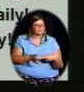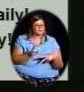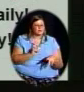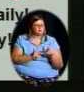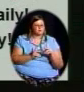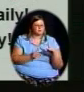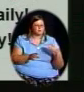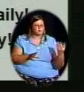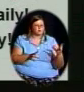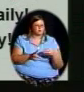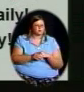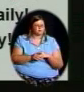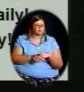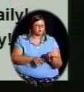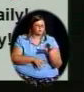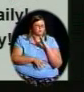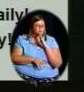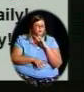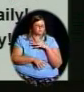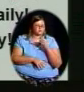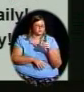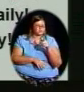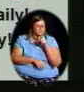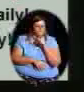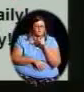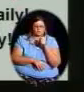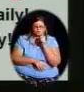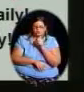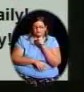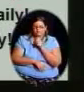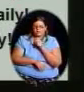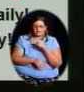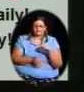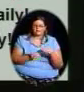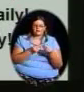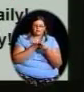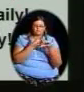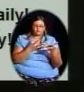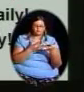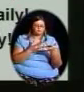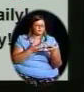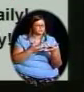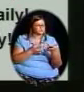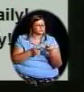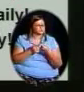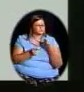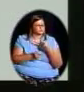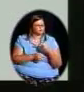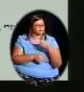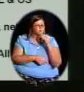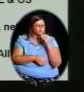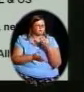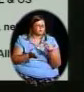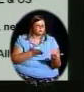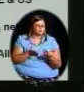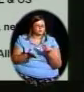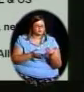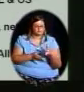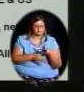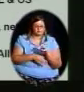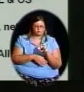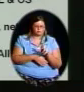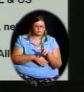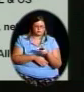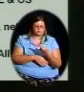either breakfasts or lunches on a daily basis, and that information was provided by our food service from Mr. Kingery. You can